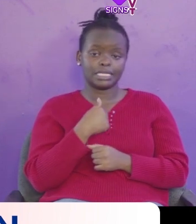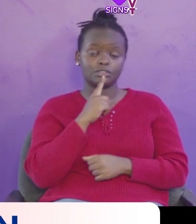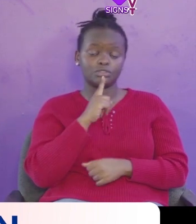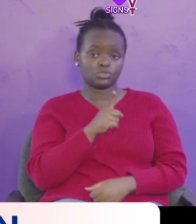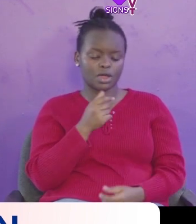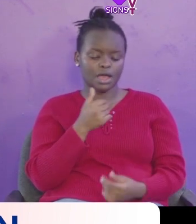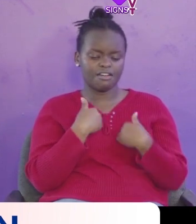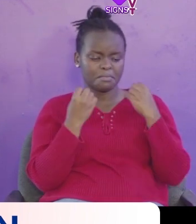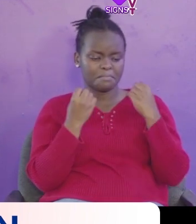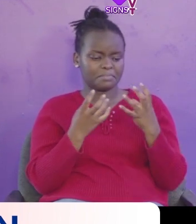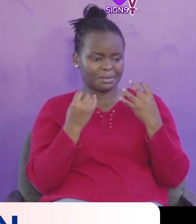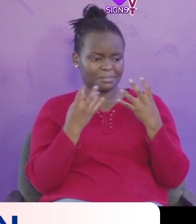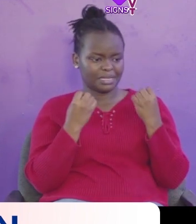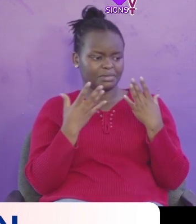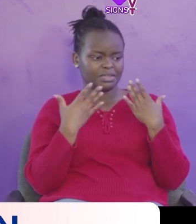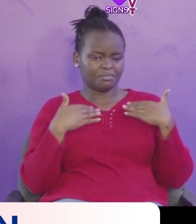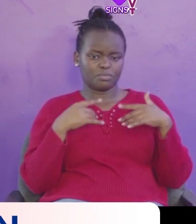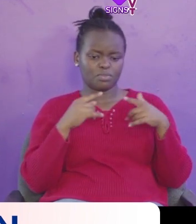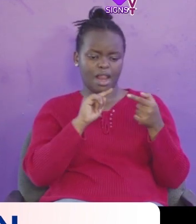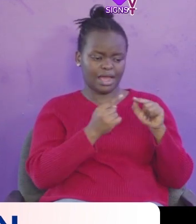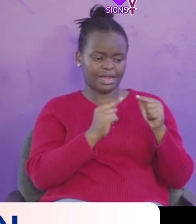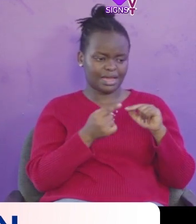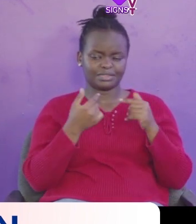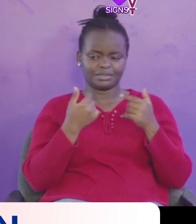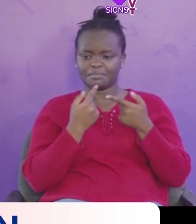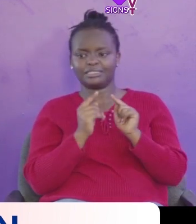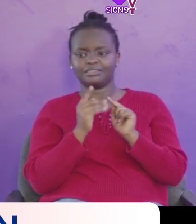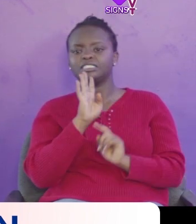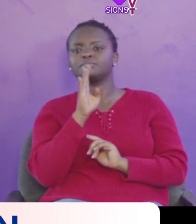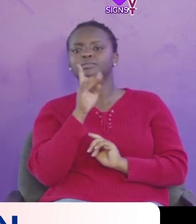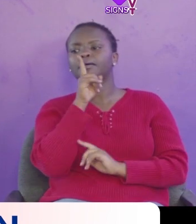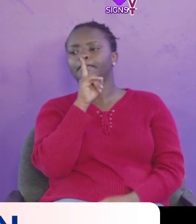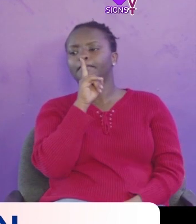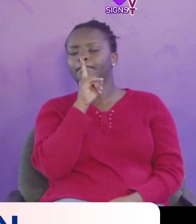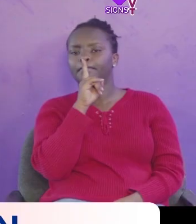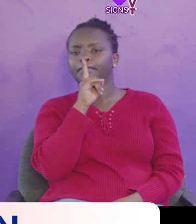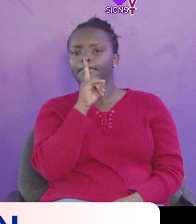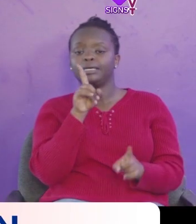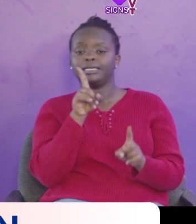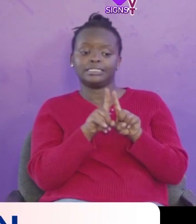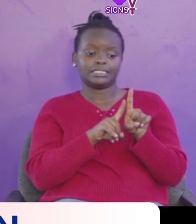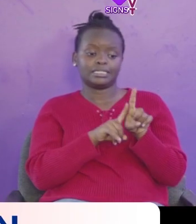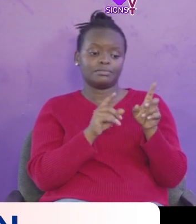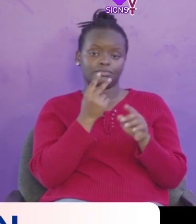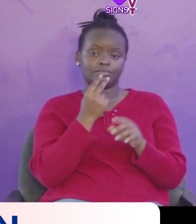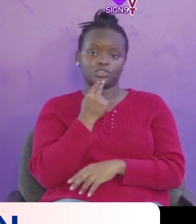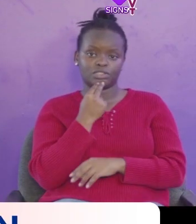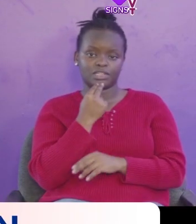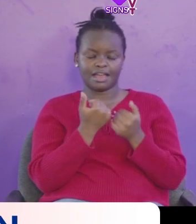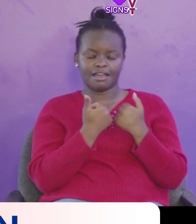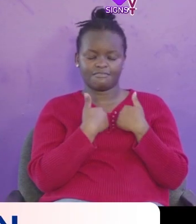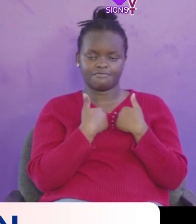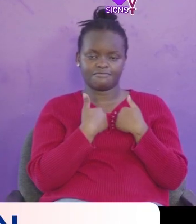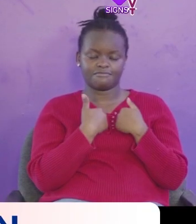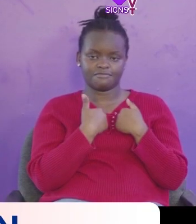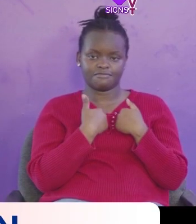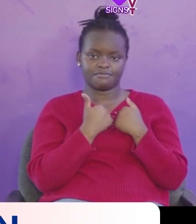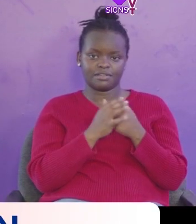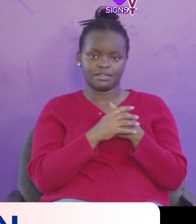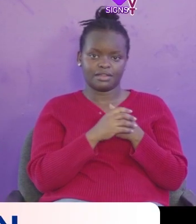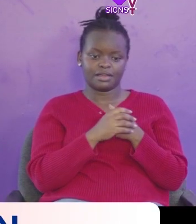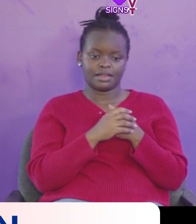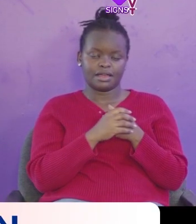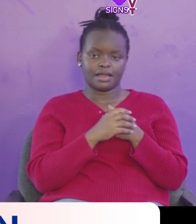that have not even come out to speak out. On the same day, on Tuesday, we had a presser. We invited